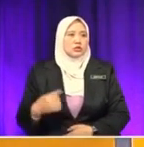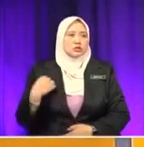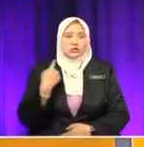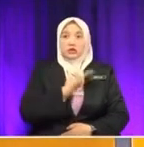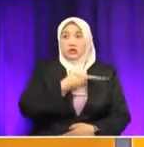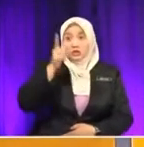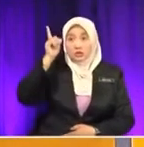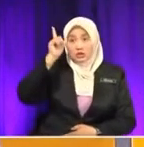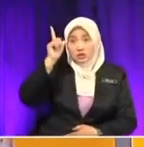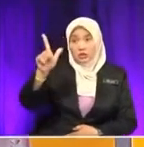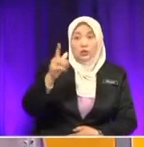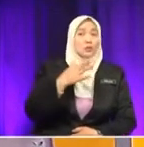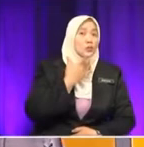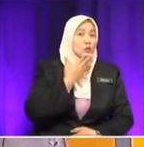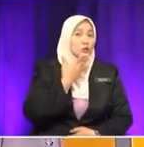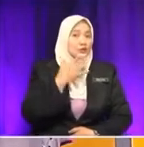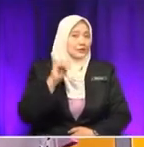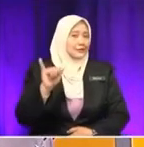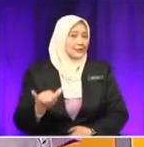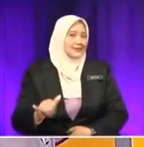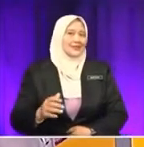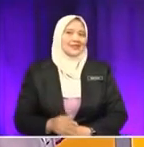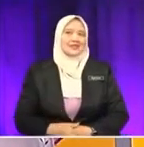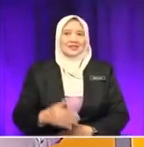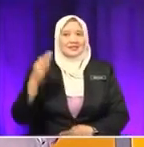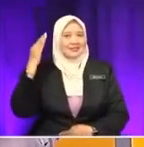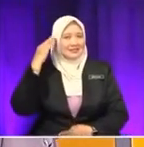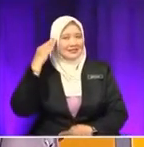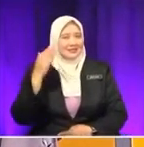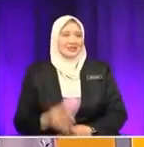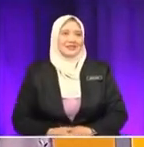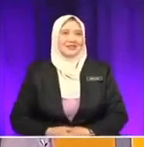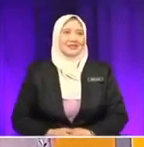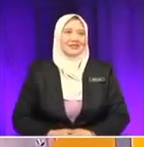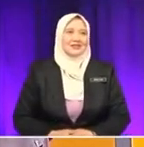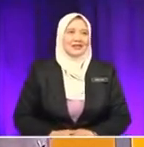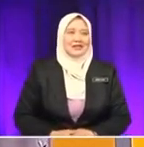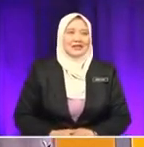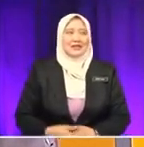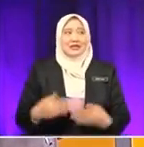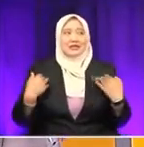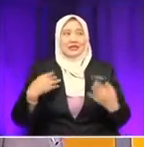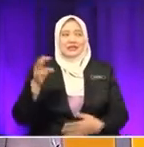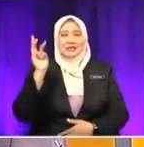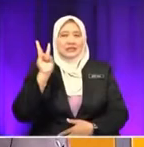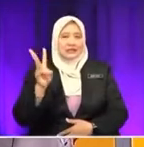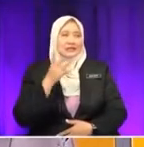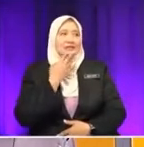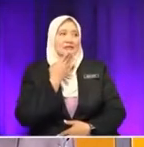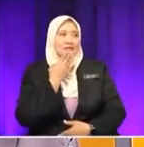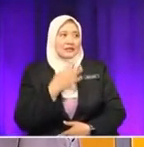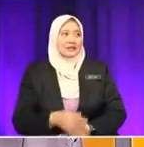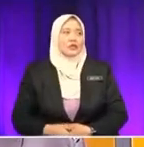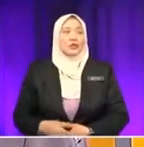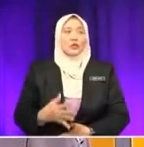so that you guys, those who just join in, please master this magical technique. We have 6 colors. Mm-hmm. So very quickly,